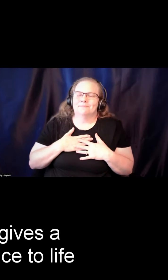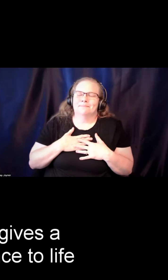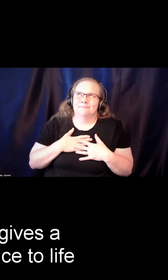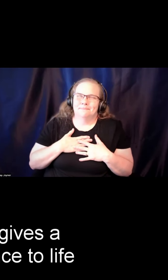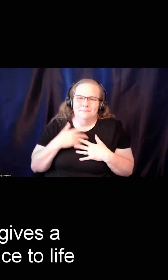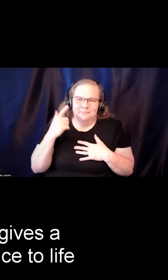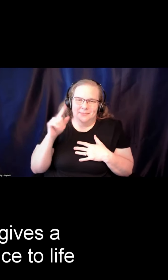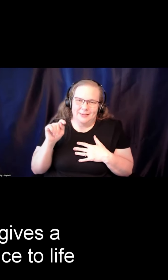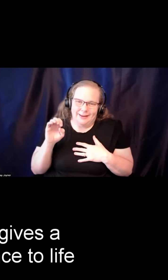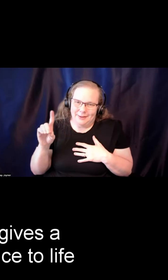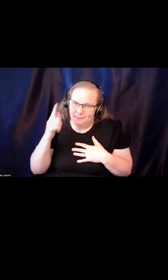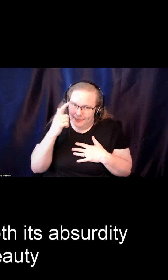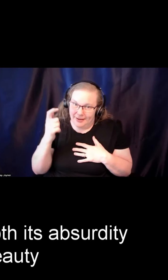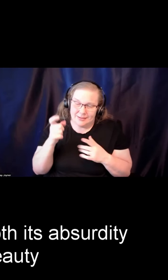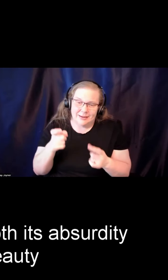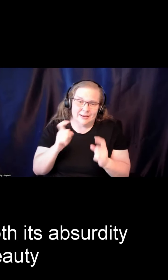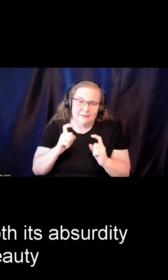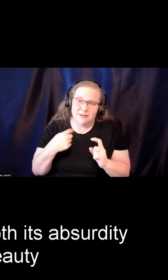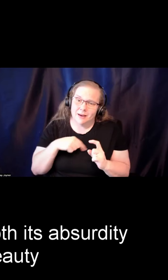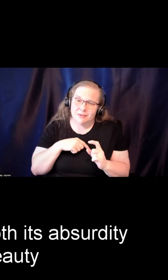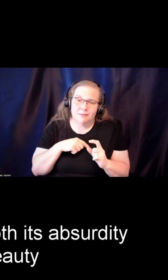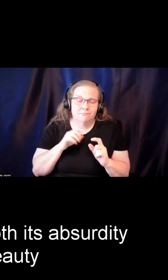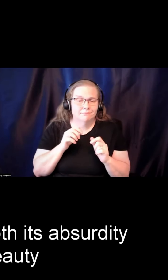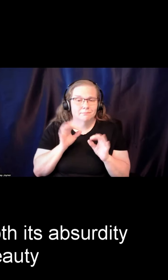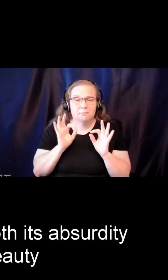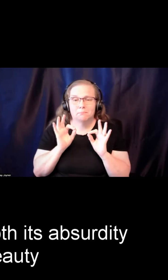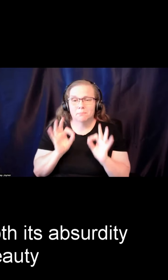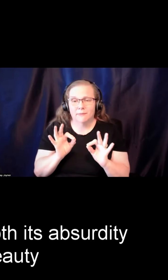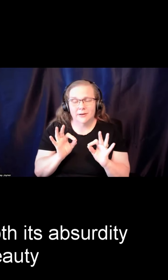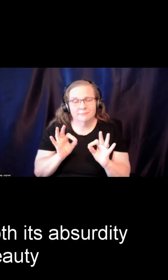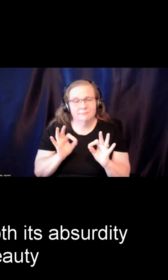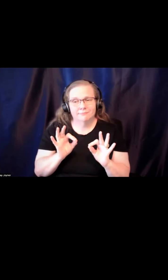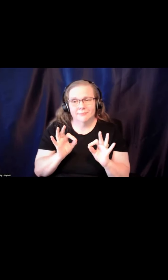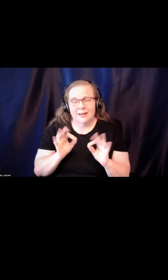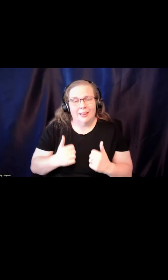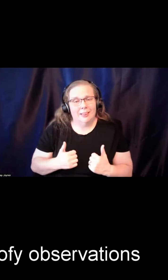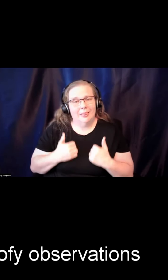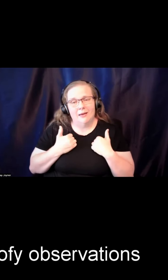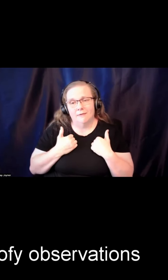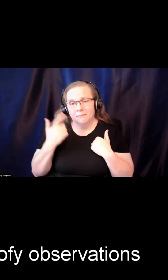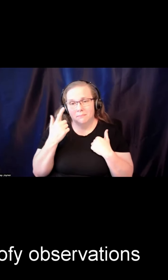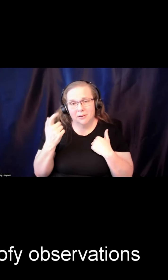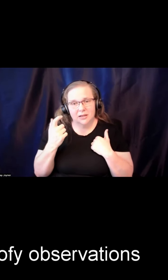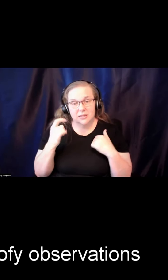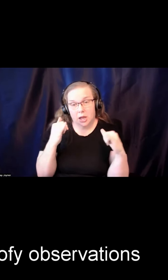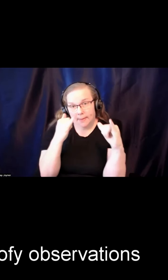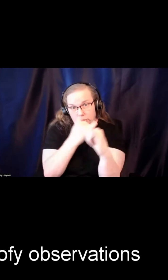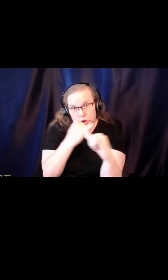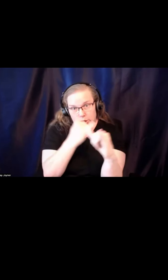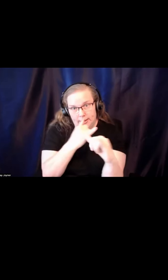gives a perfect cadence to life as it escalates in both its absurdity and its beauty, to the relentlessly